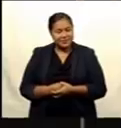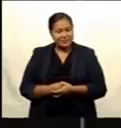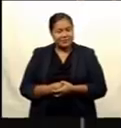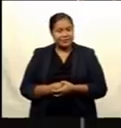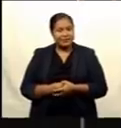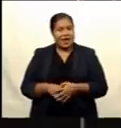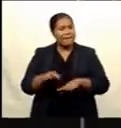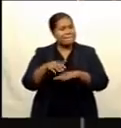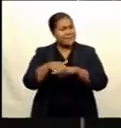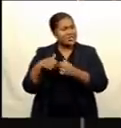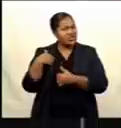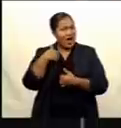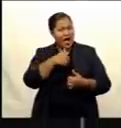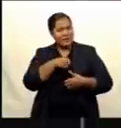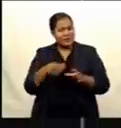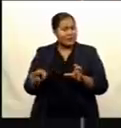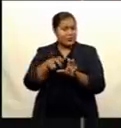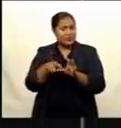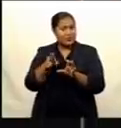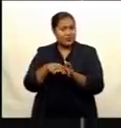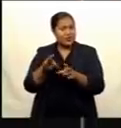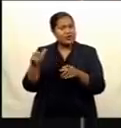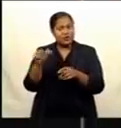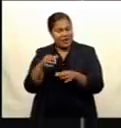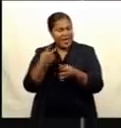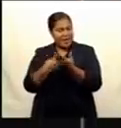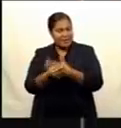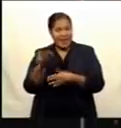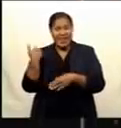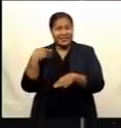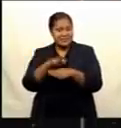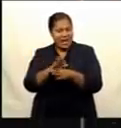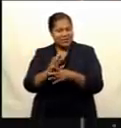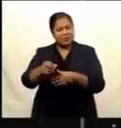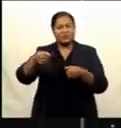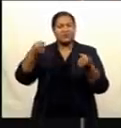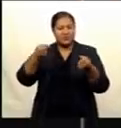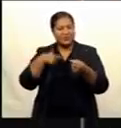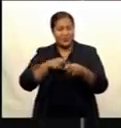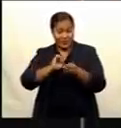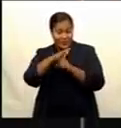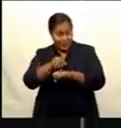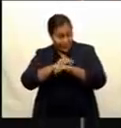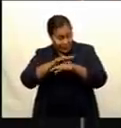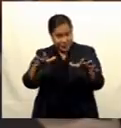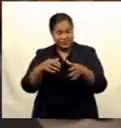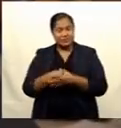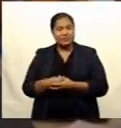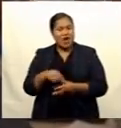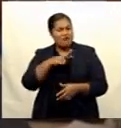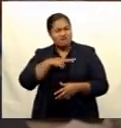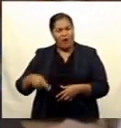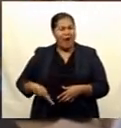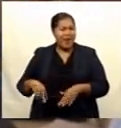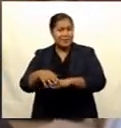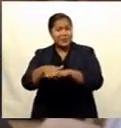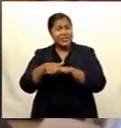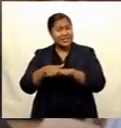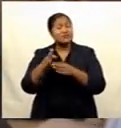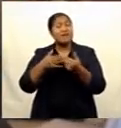Army recruitment that was scheduled for last month has been put on hold amidst the COVID-19 outbreak. Royal British Legion Manager